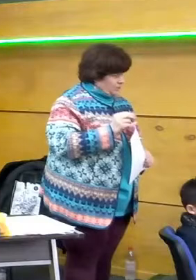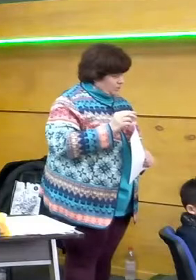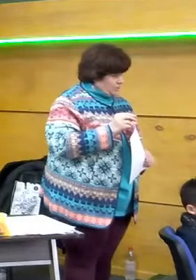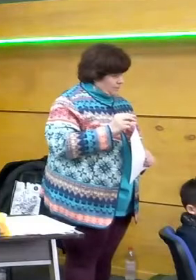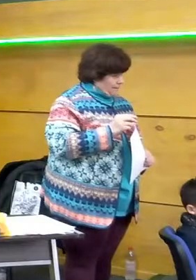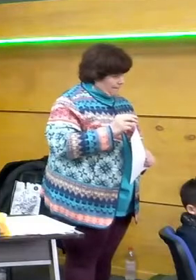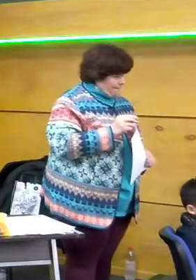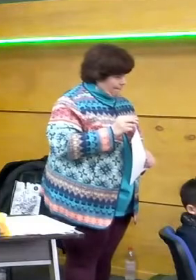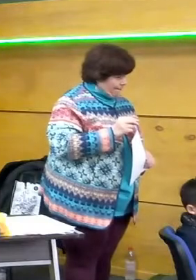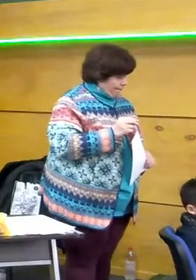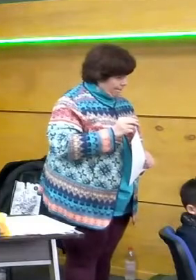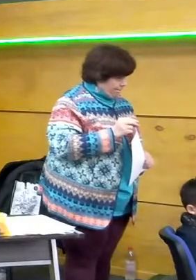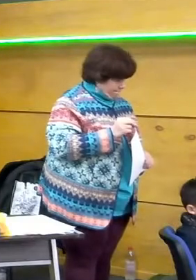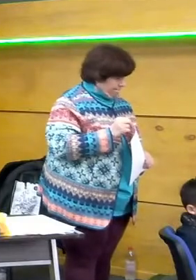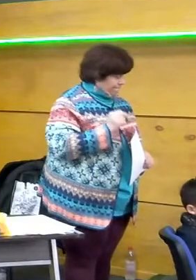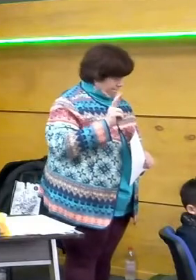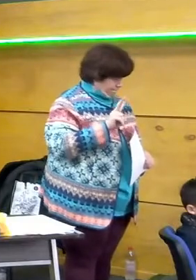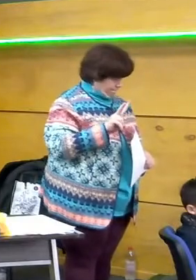is